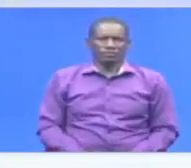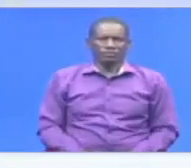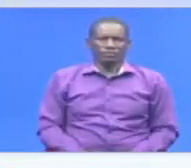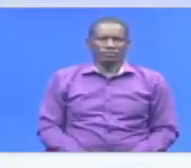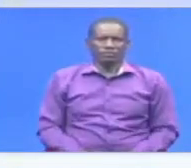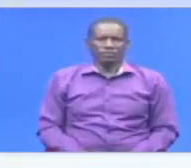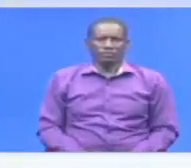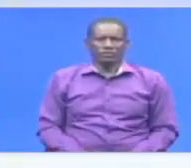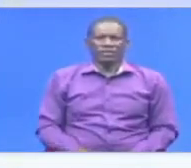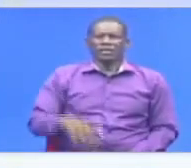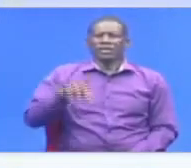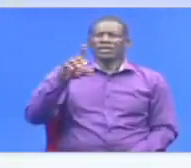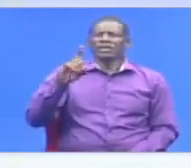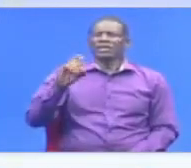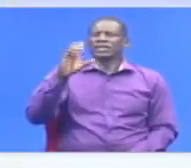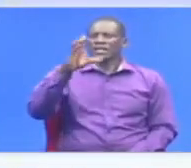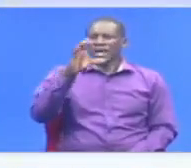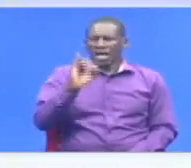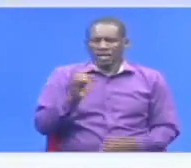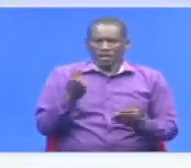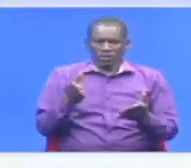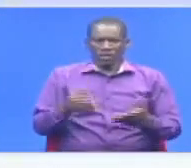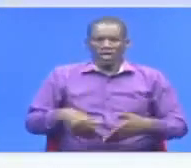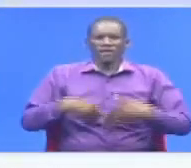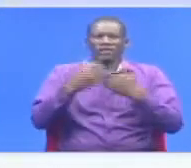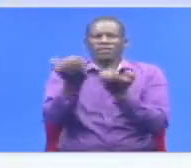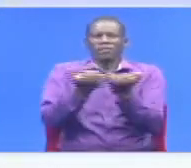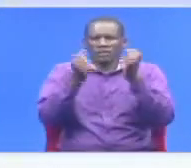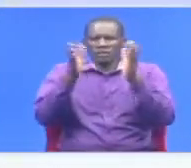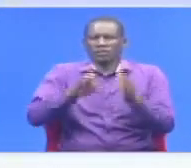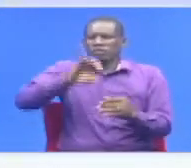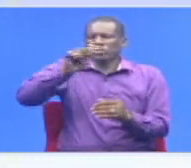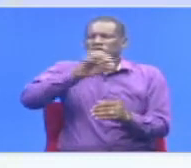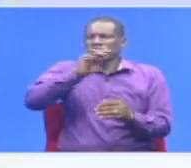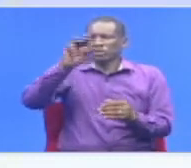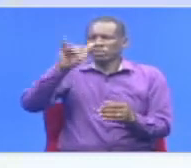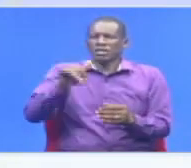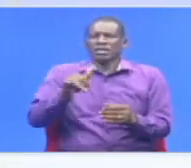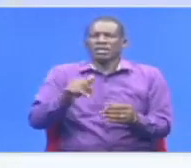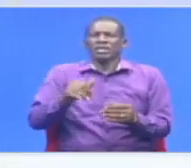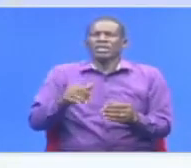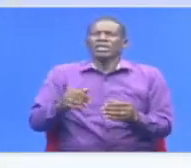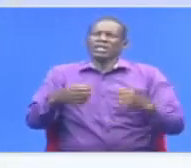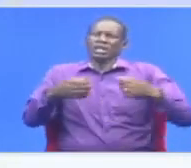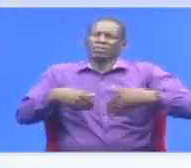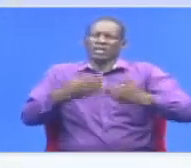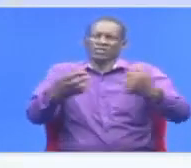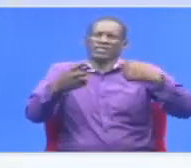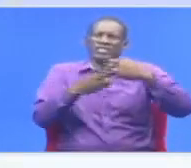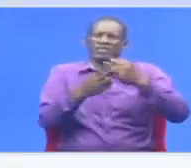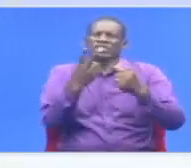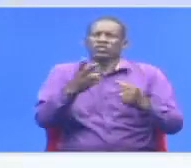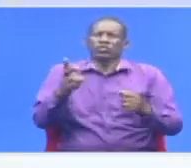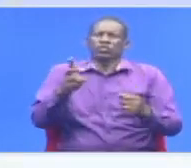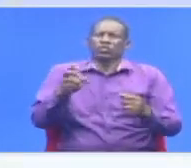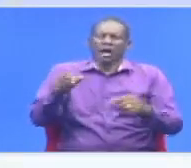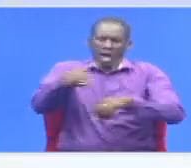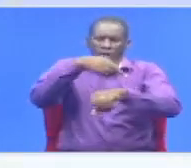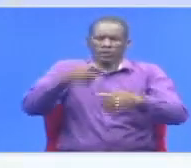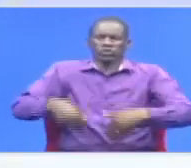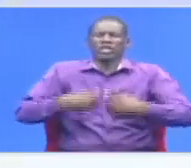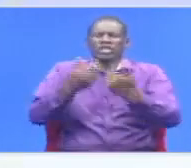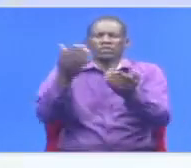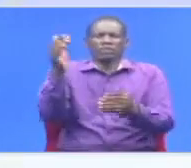The Directorate of Criminal Investigations has given businessman Jimmy Wanjigi 72 hours to surrender 11 firearms